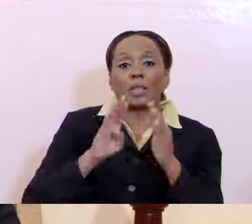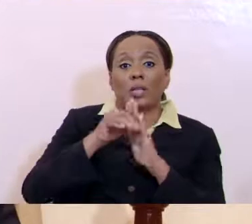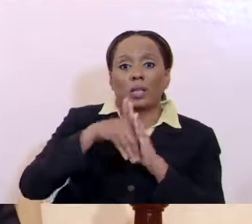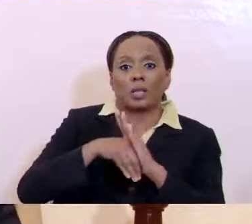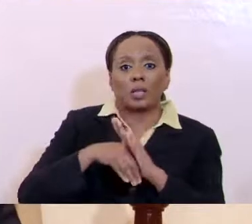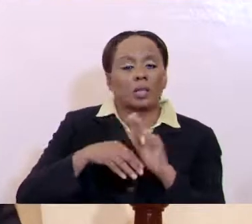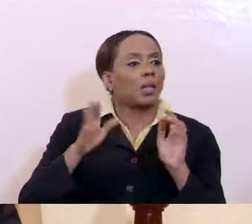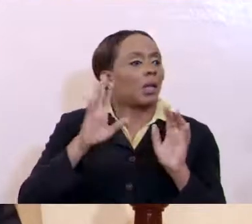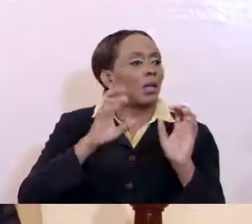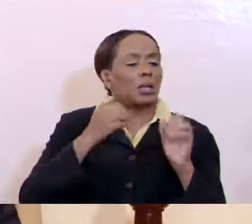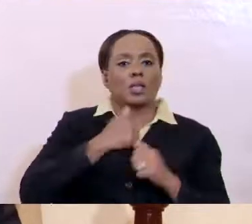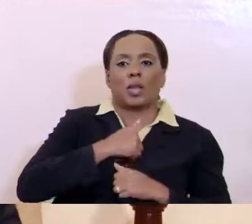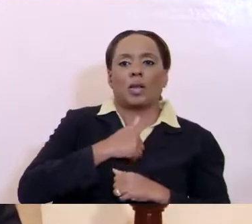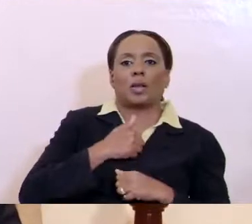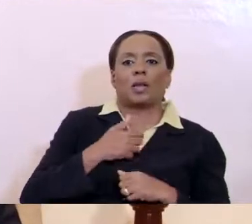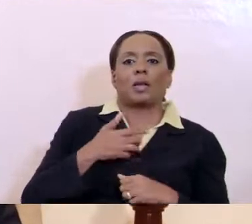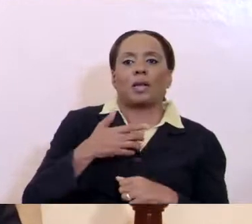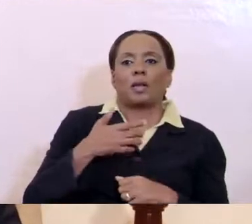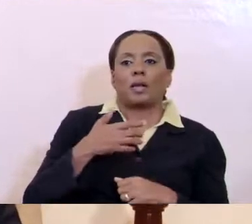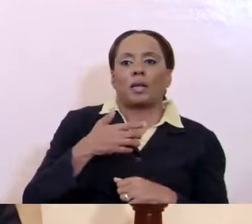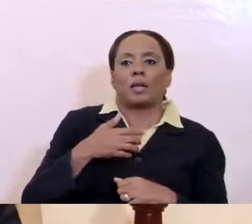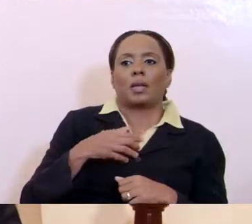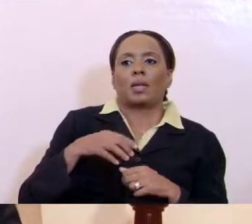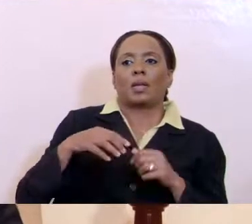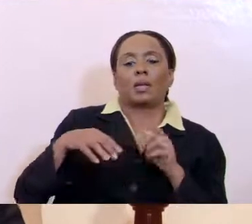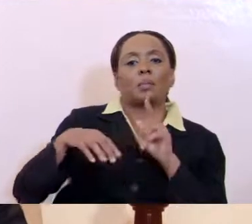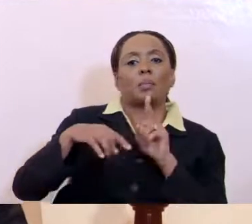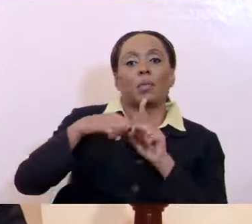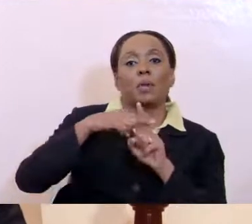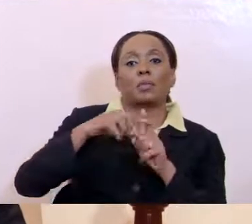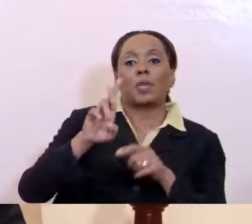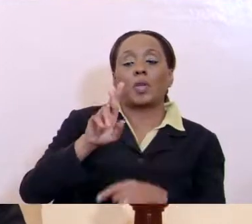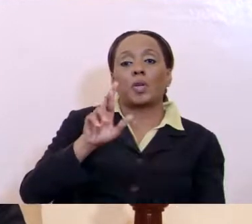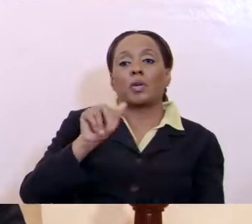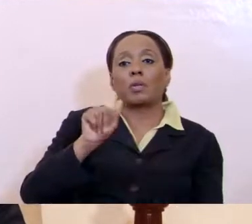actually 5%. I made an error when I said 6%.